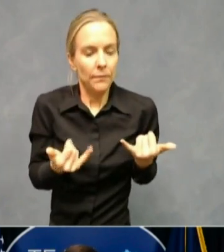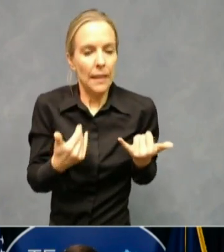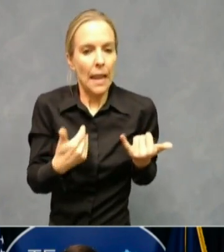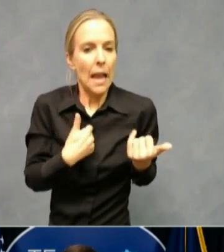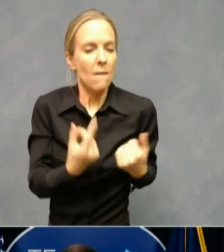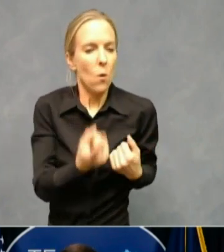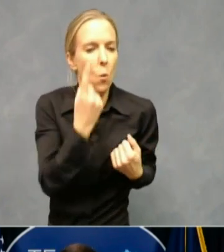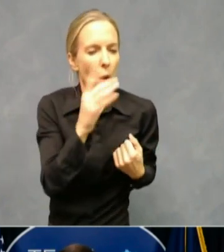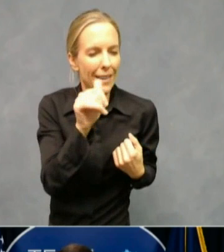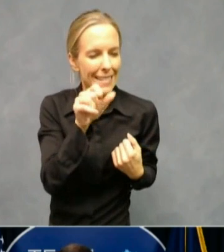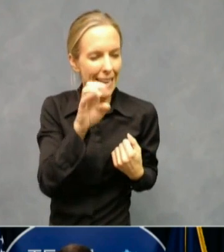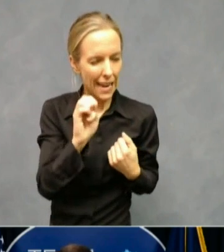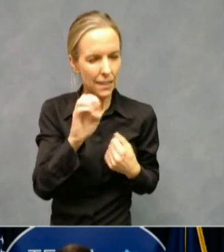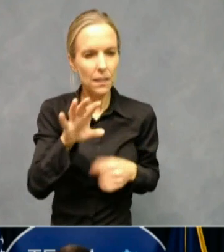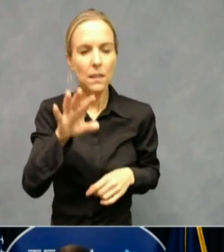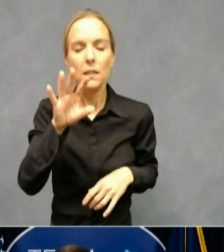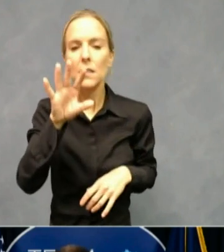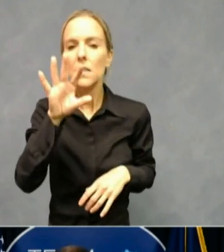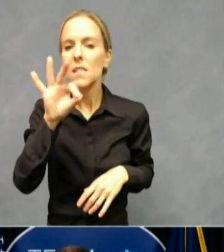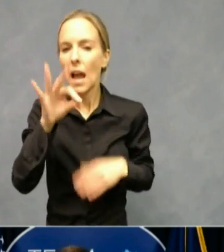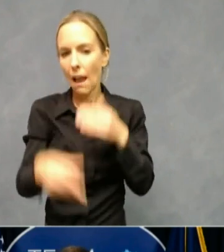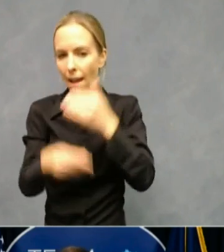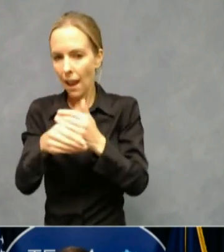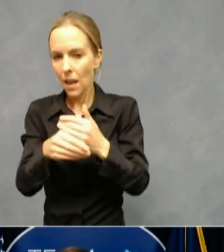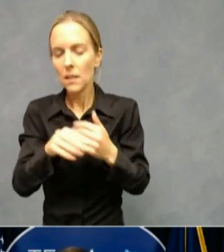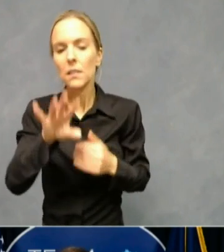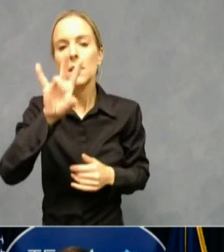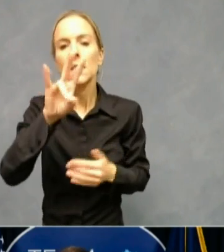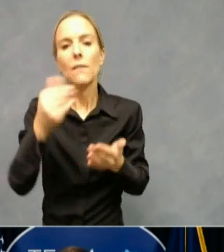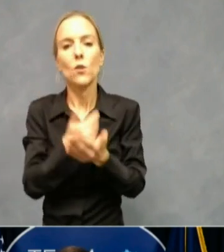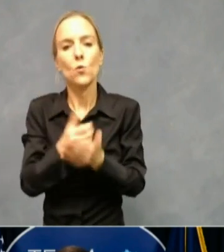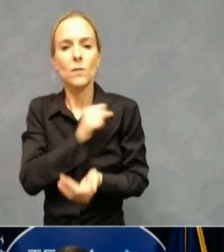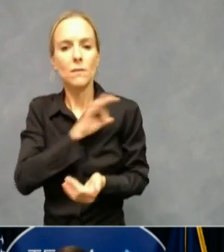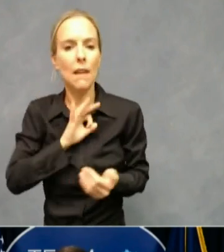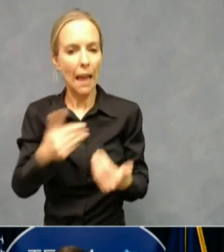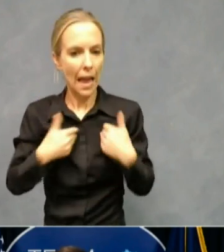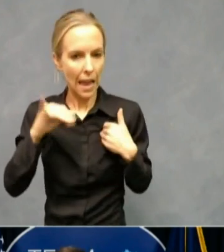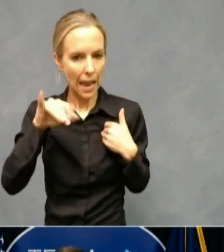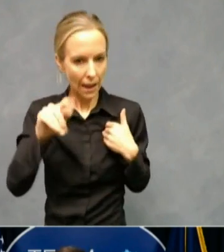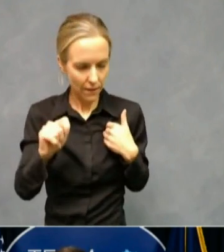additional ones. 7 new staff have tested positive, 5 new children.